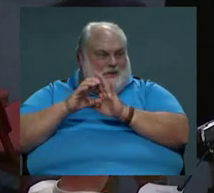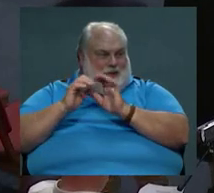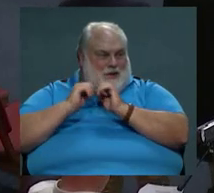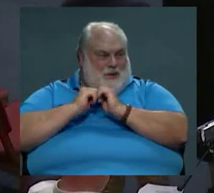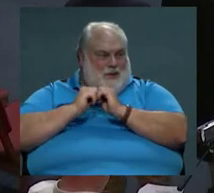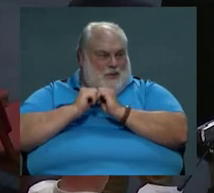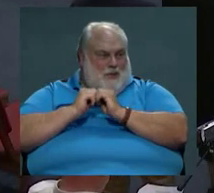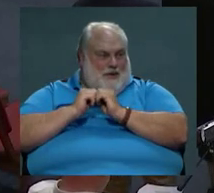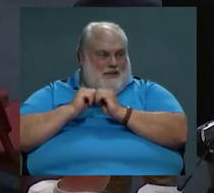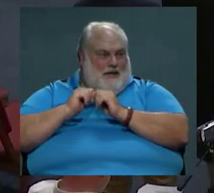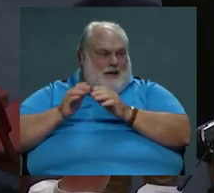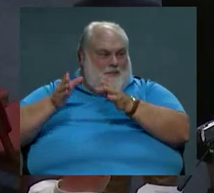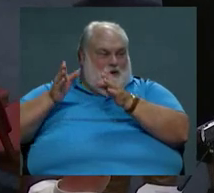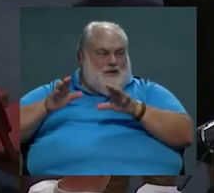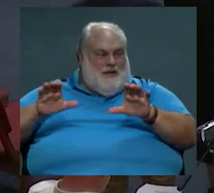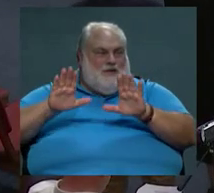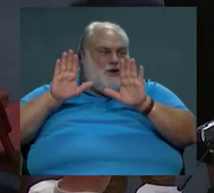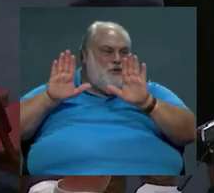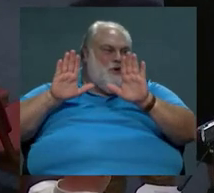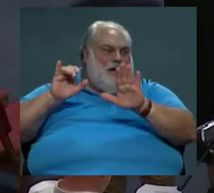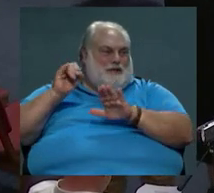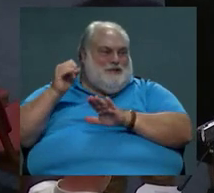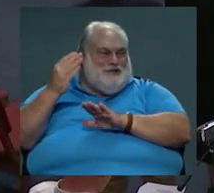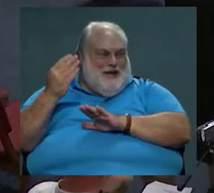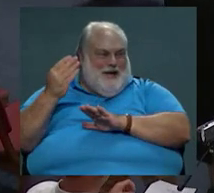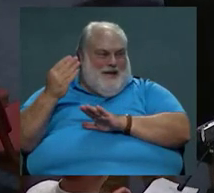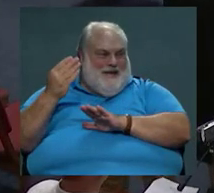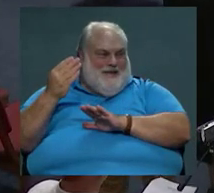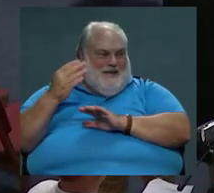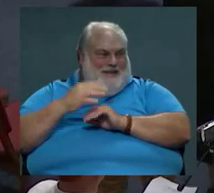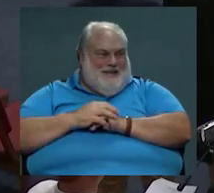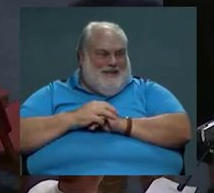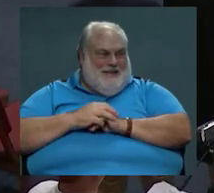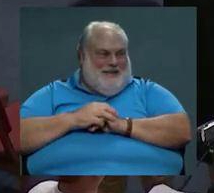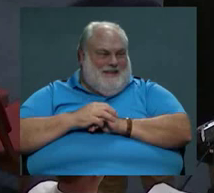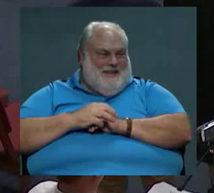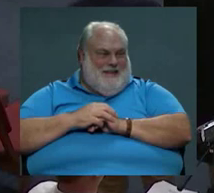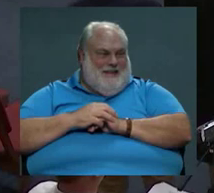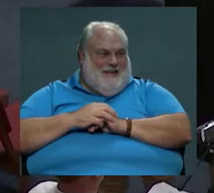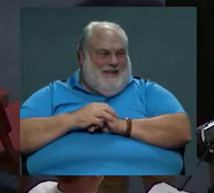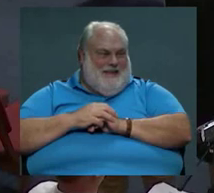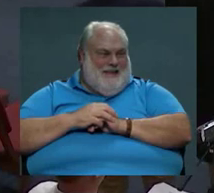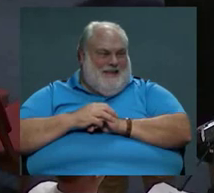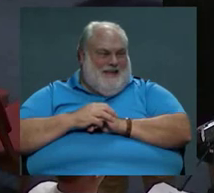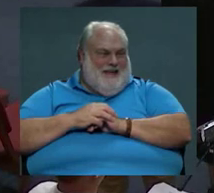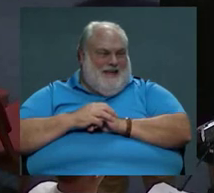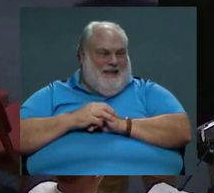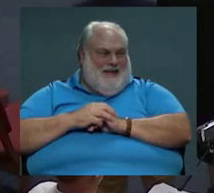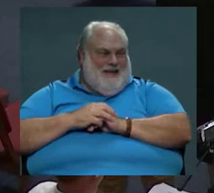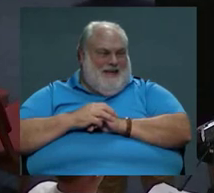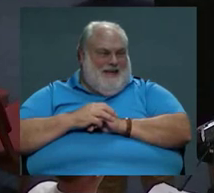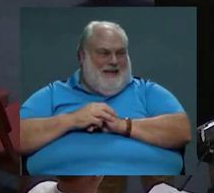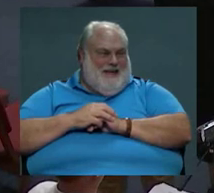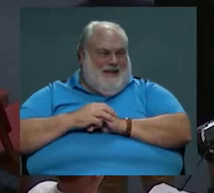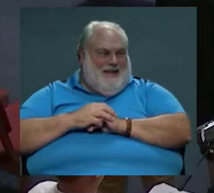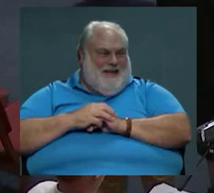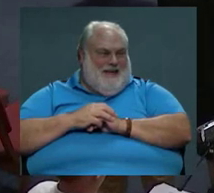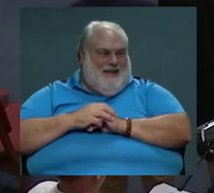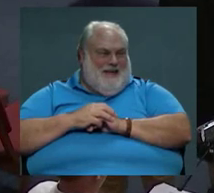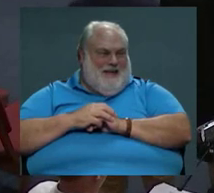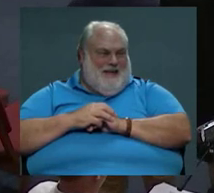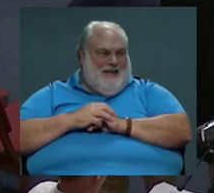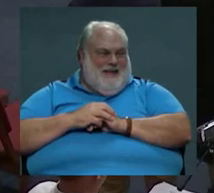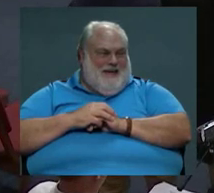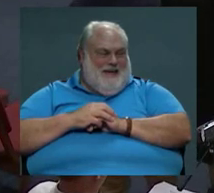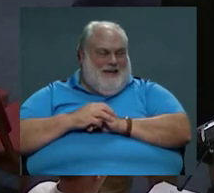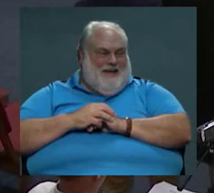with the person that does such a great job. It's not? No, it's because of Zandi. You hold this. Because